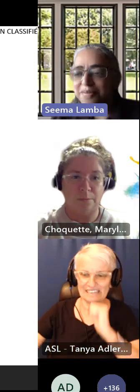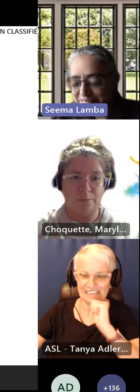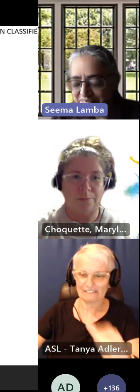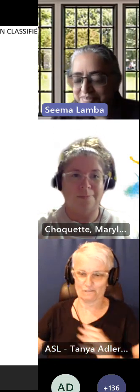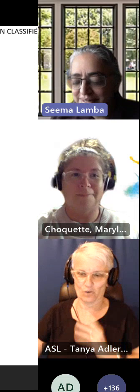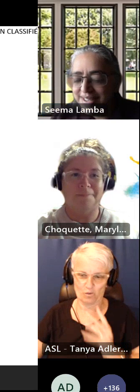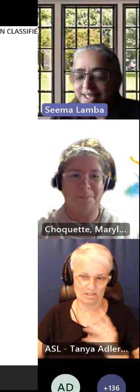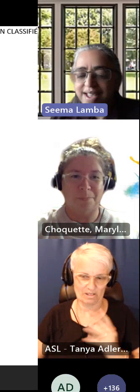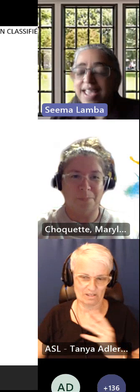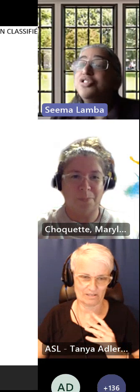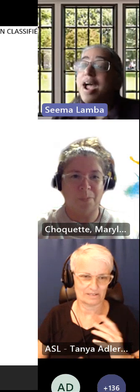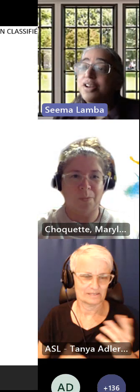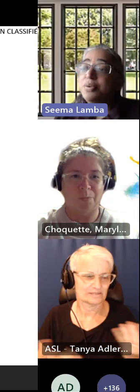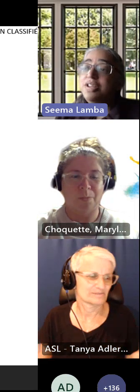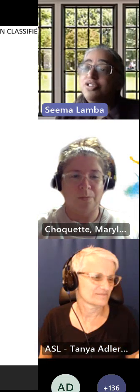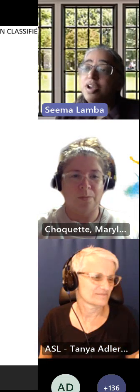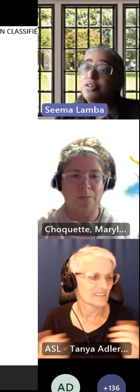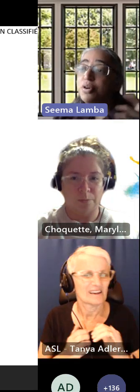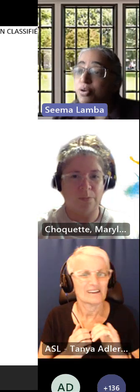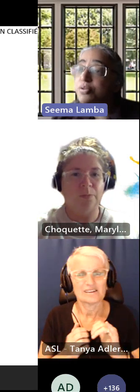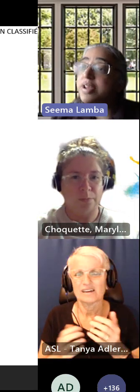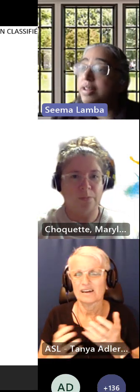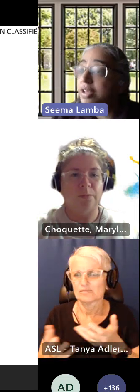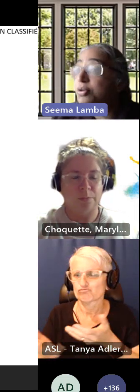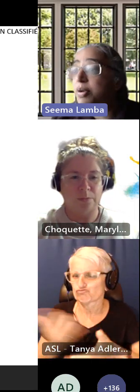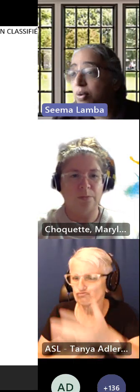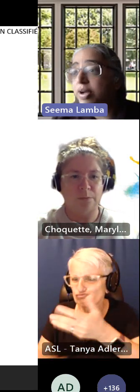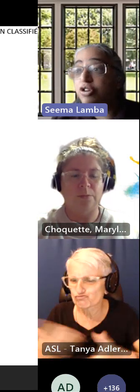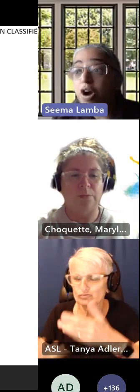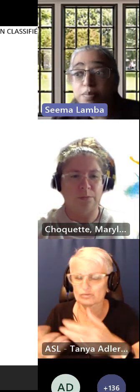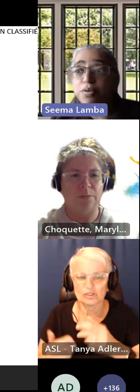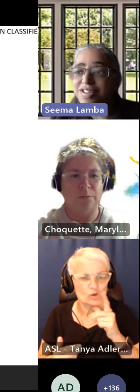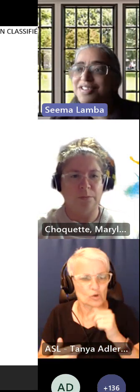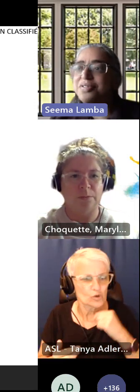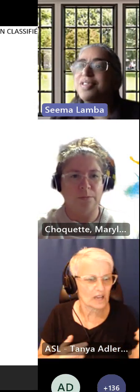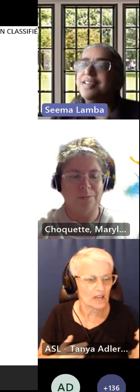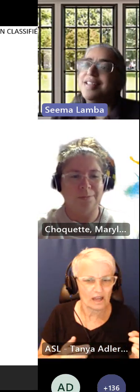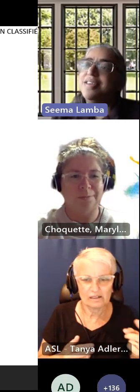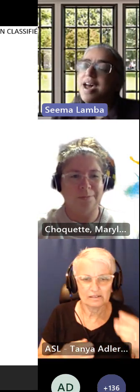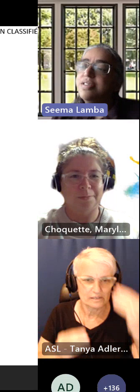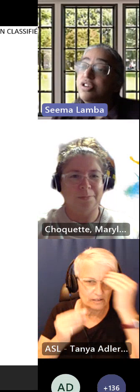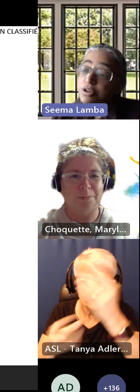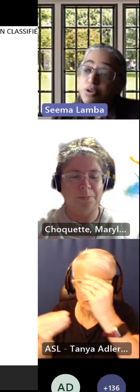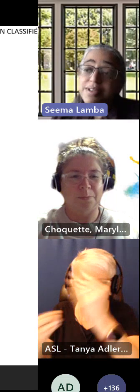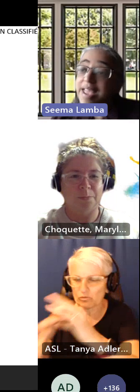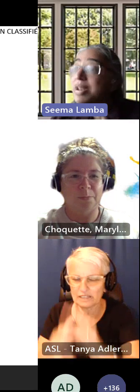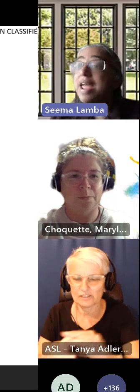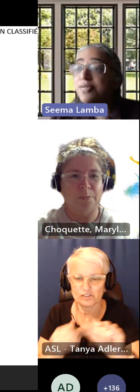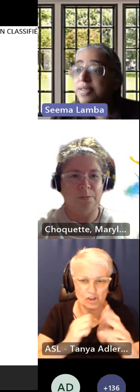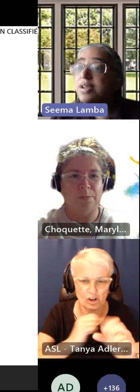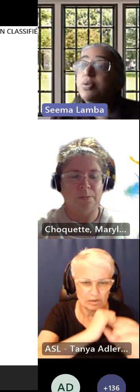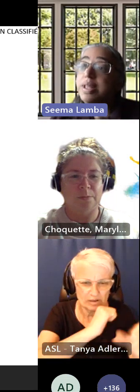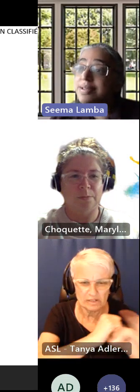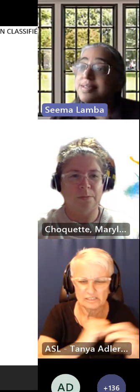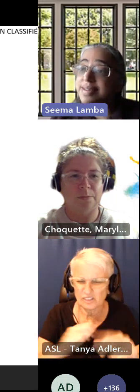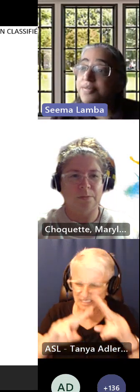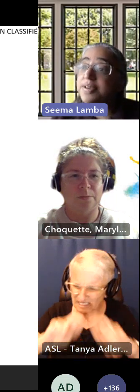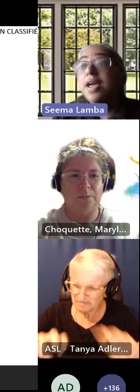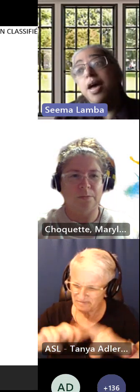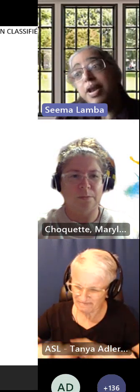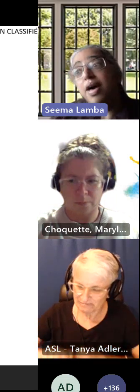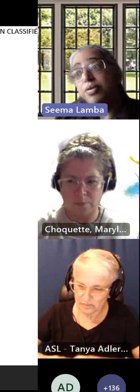people interact with each other or who's telling who about what job postings or things like that. So you examine everything